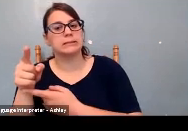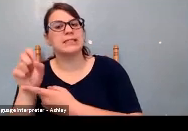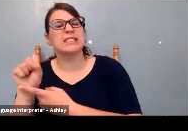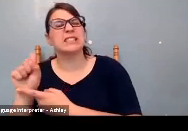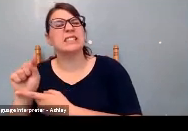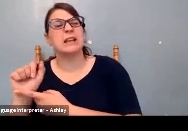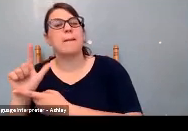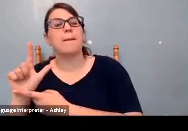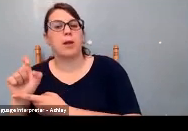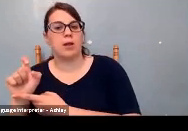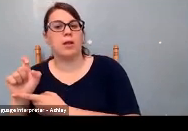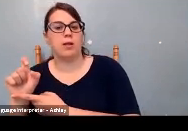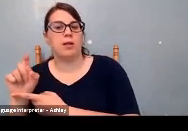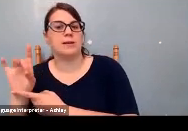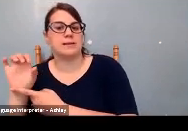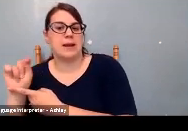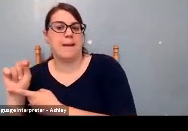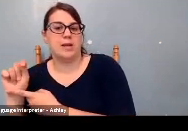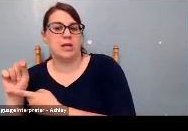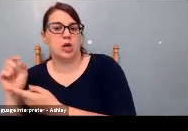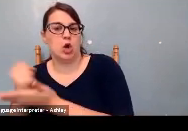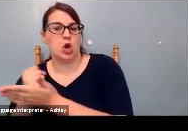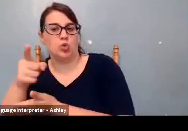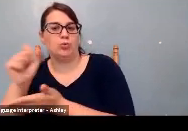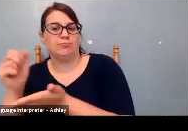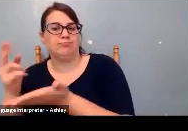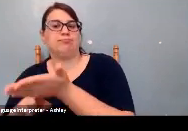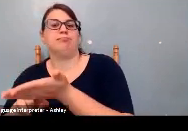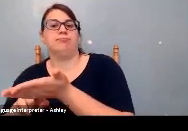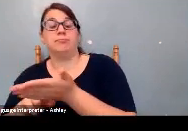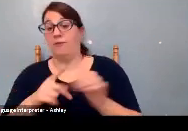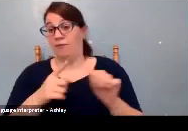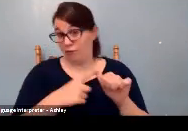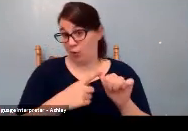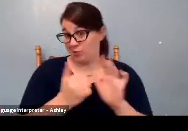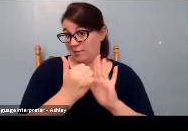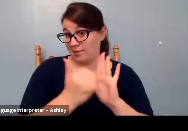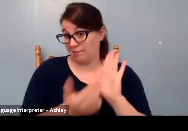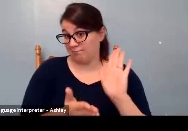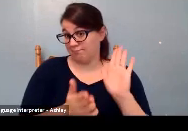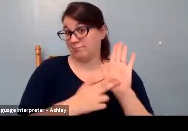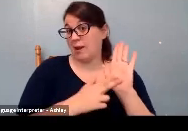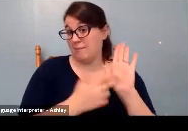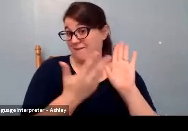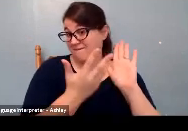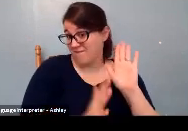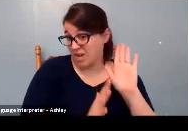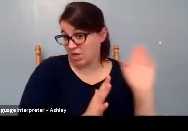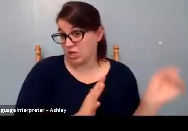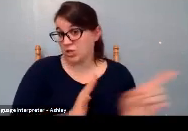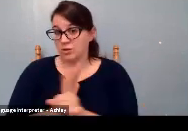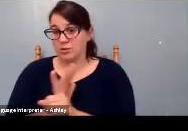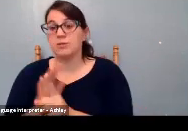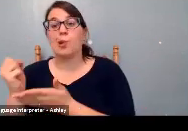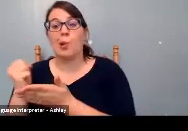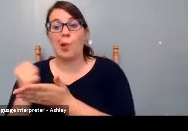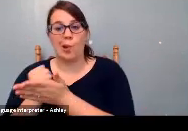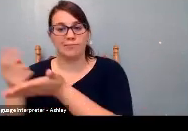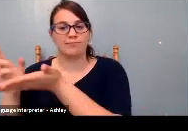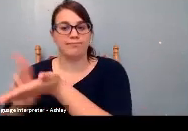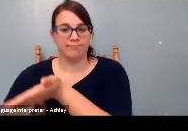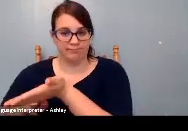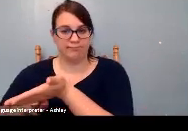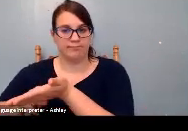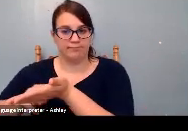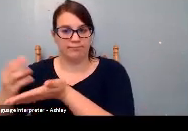card. So once you've enrolled in the stable account, then you can enroll to receive the stable card. Now,